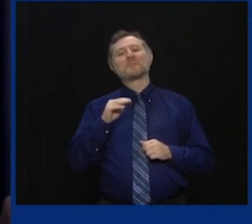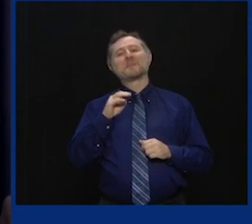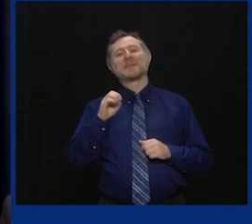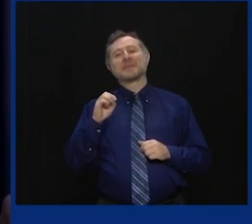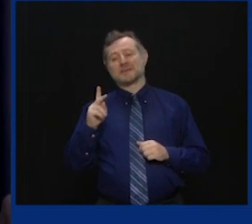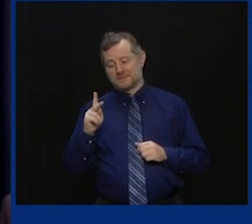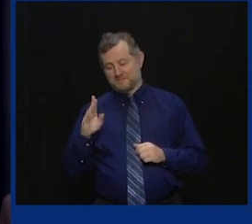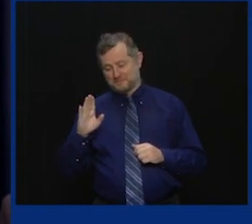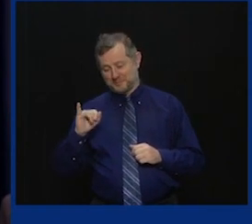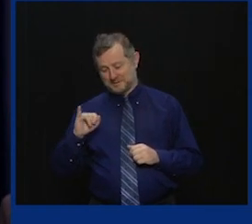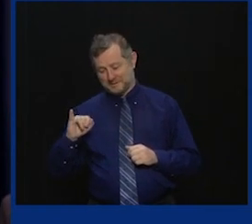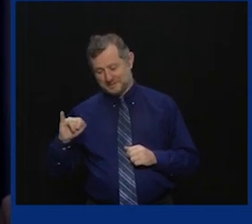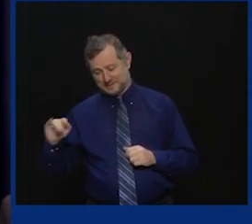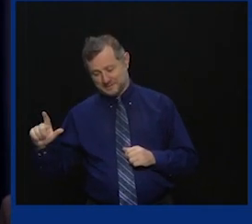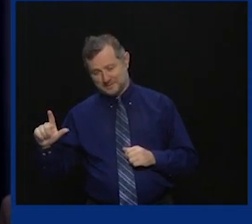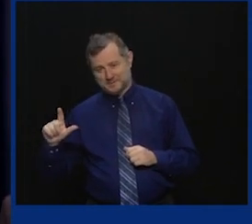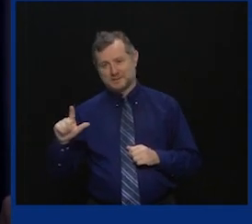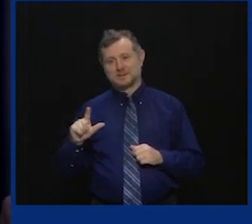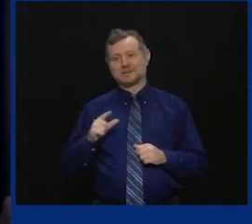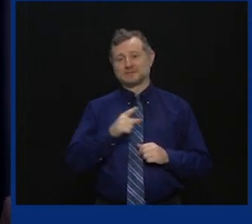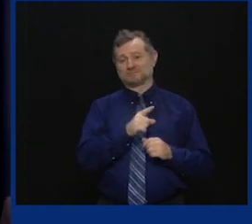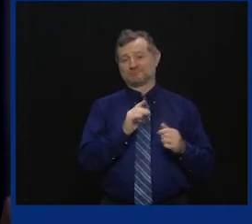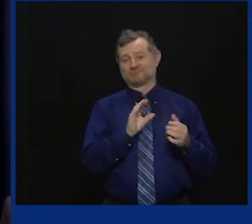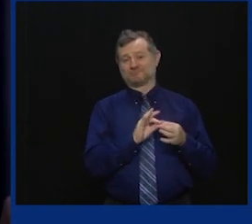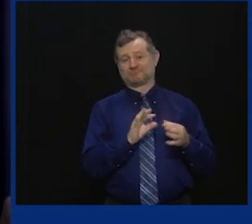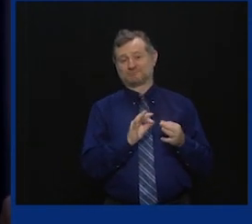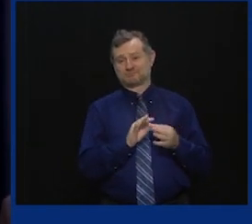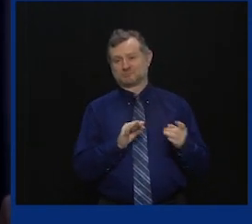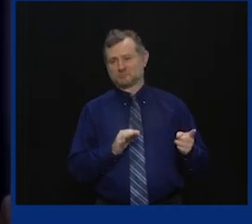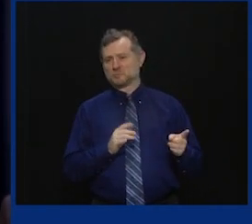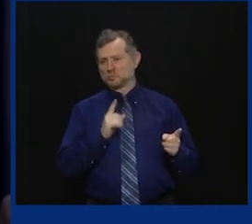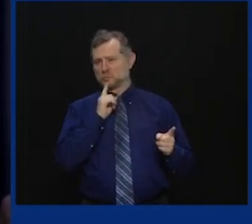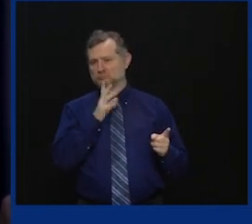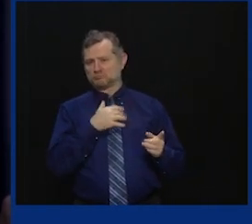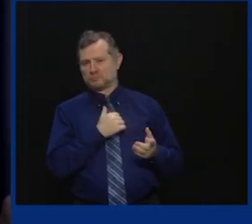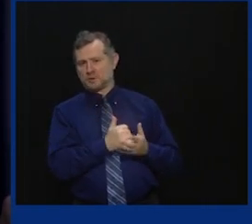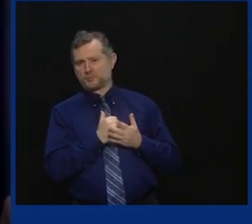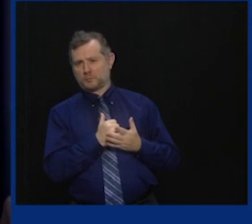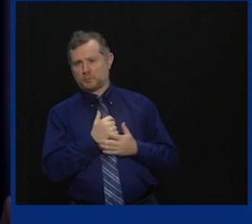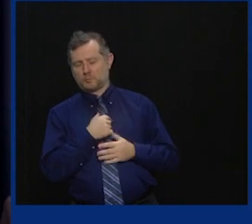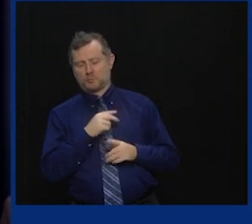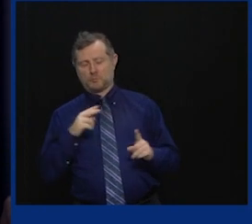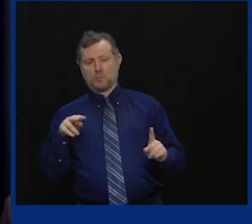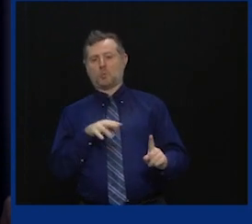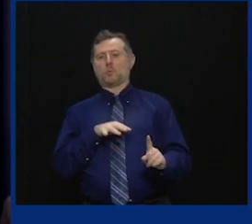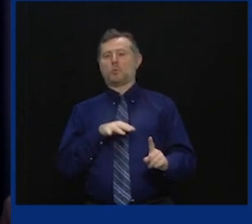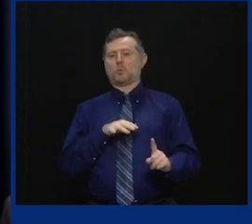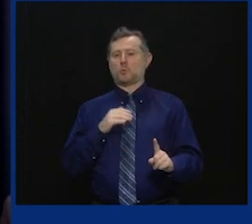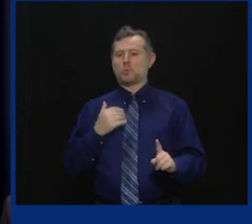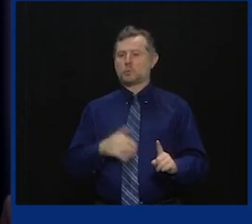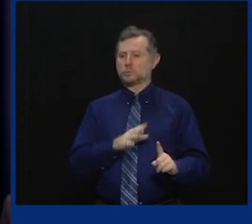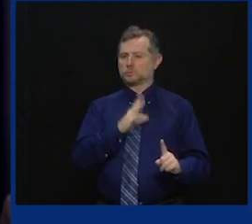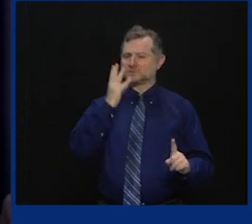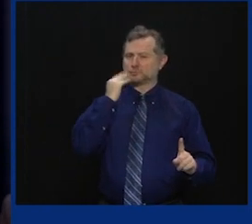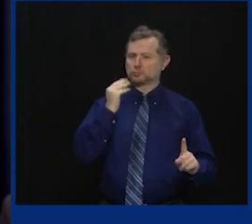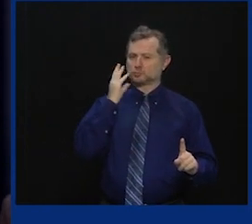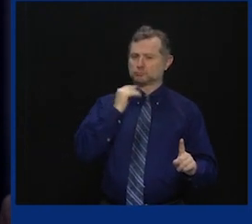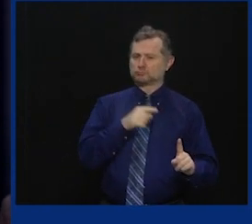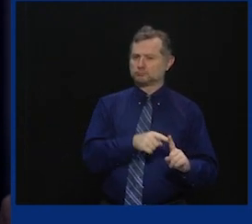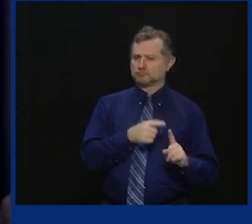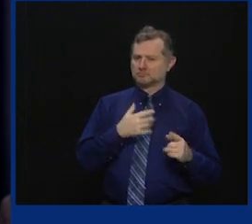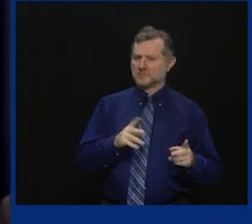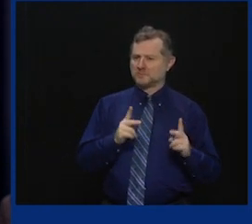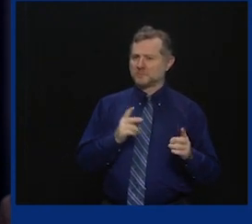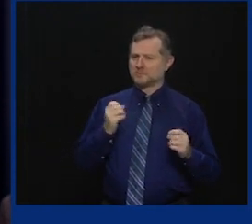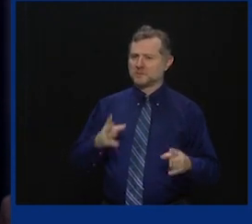shine a light on what so many people have gone through for so long. People who didn't have the celebrity and the star